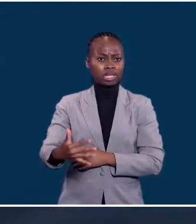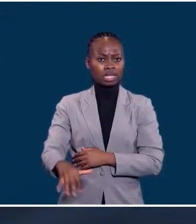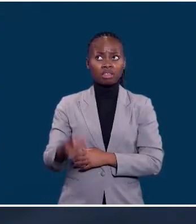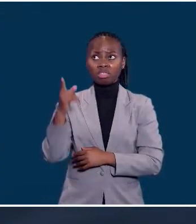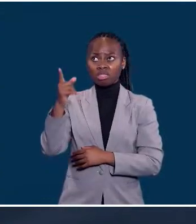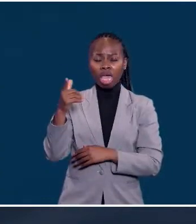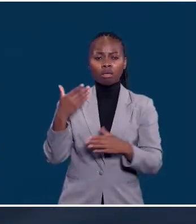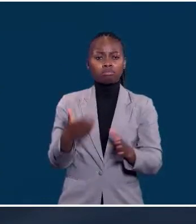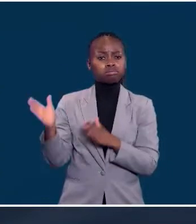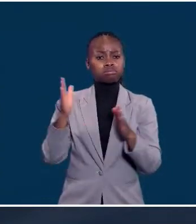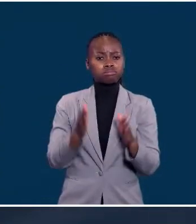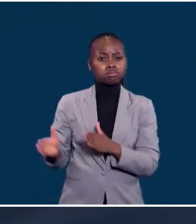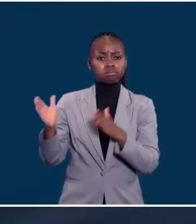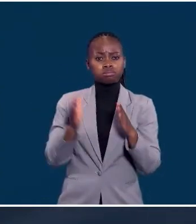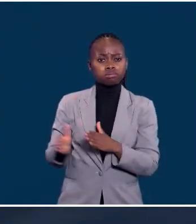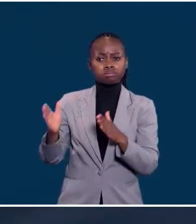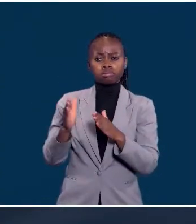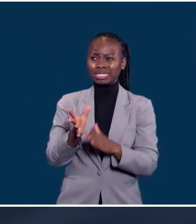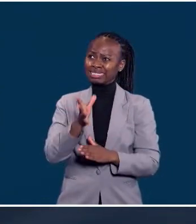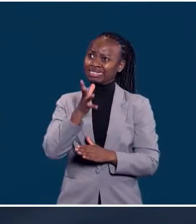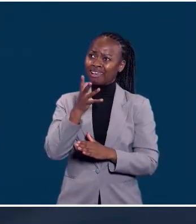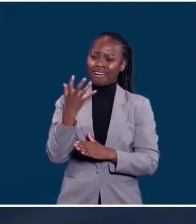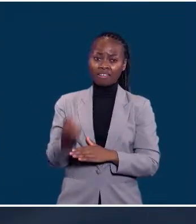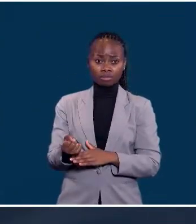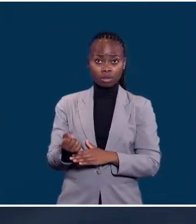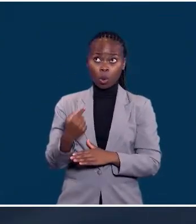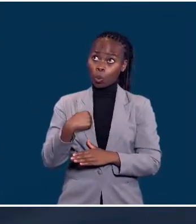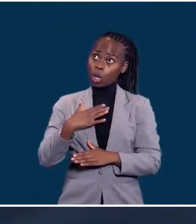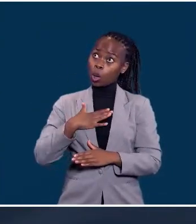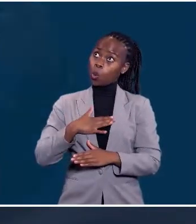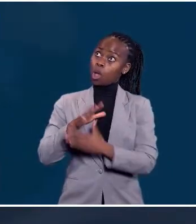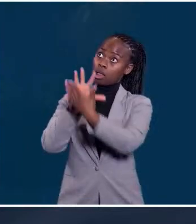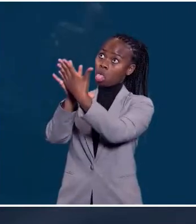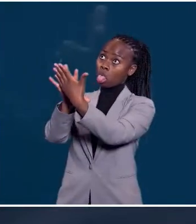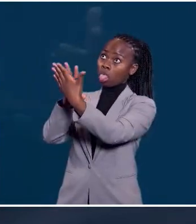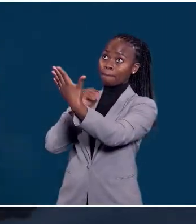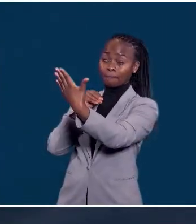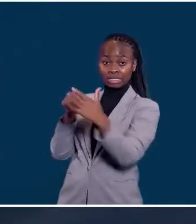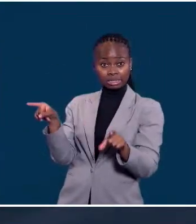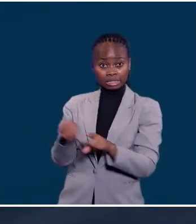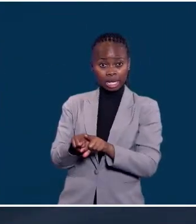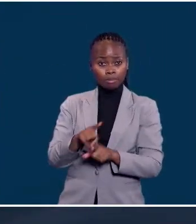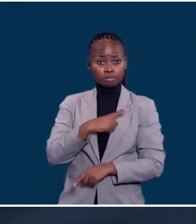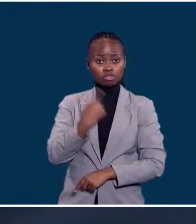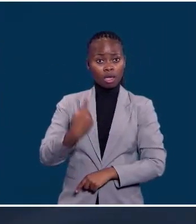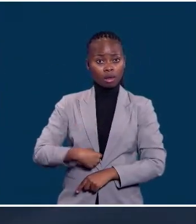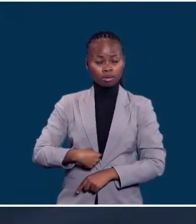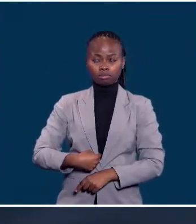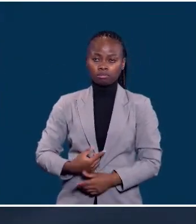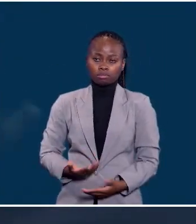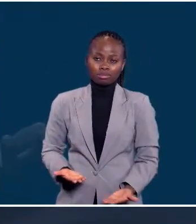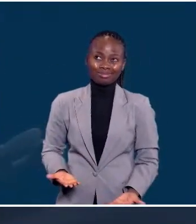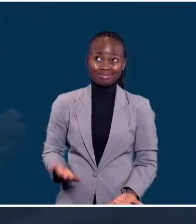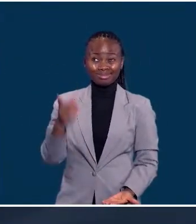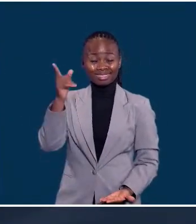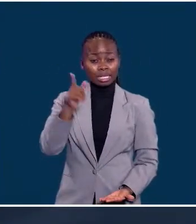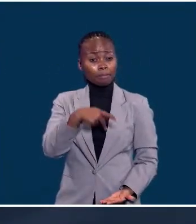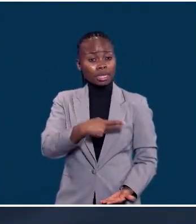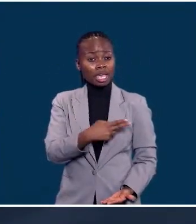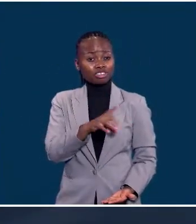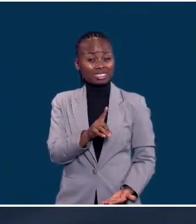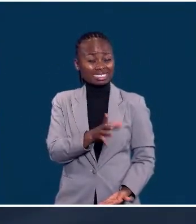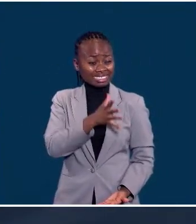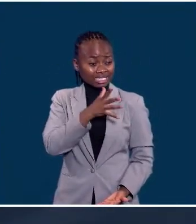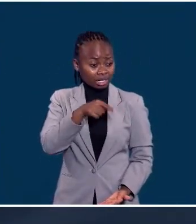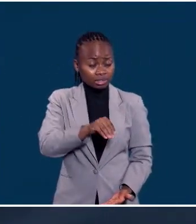is no tomorrow. Do we want to be China? Can we produce as many PhDs as they do?